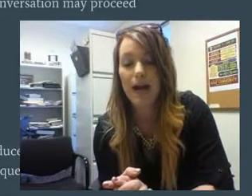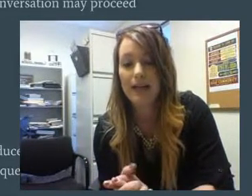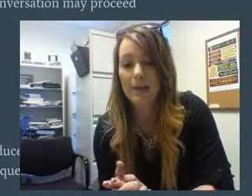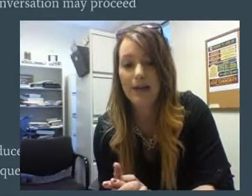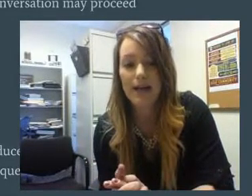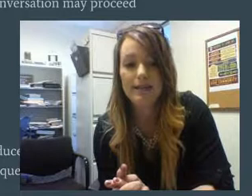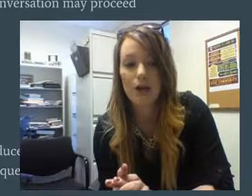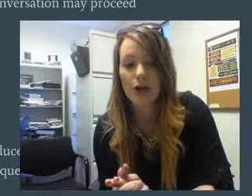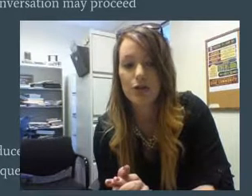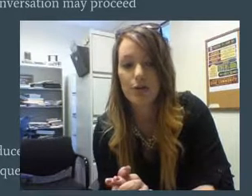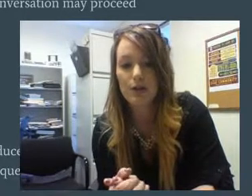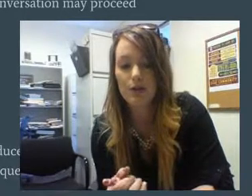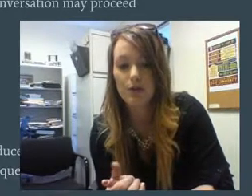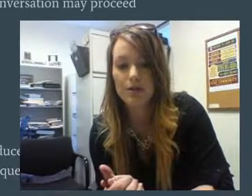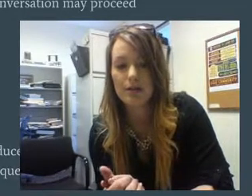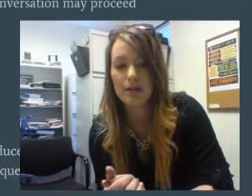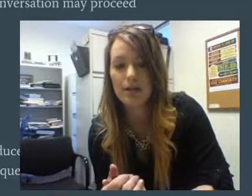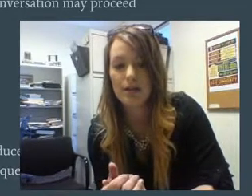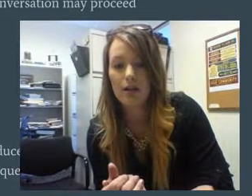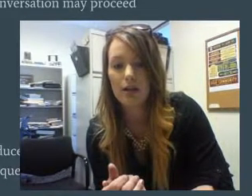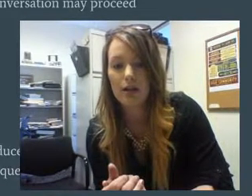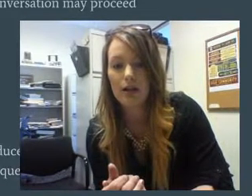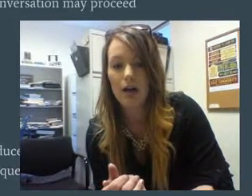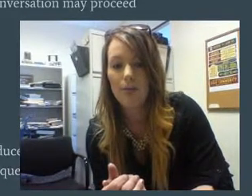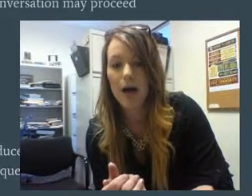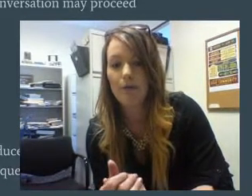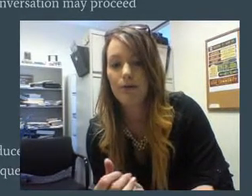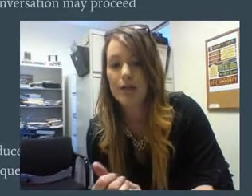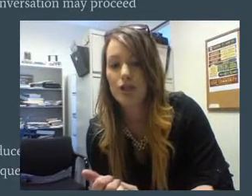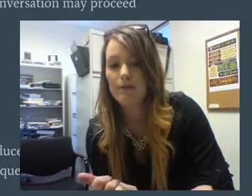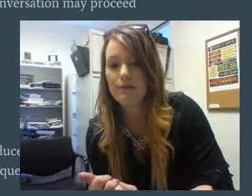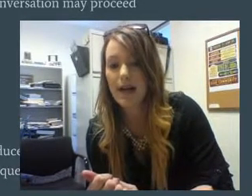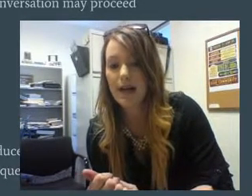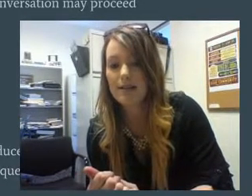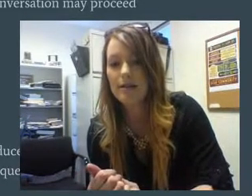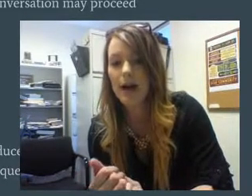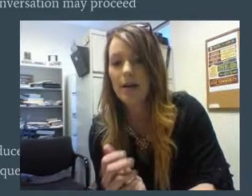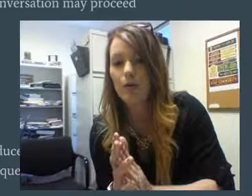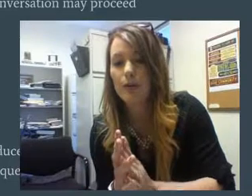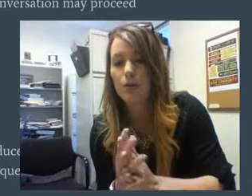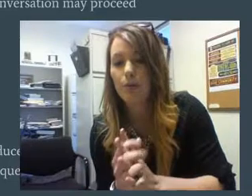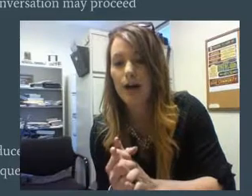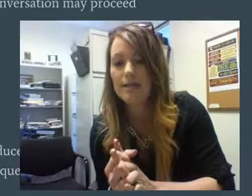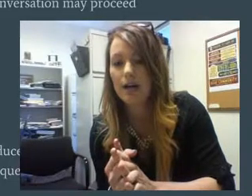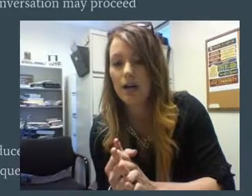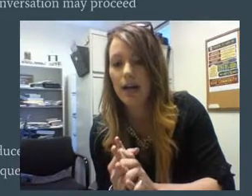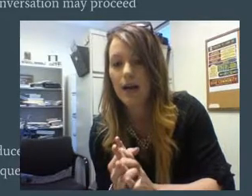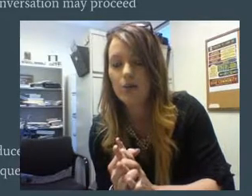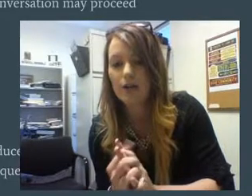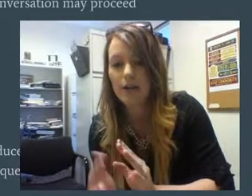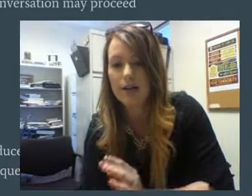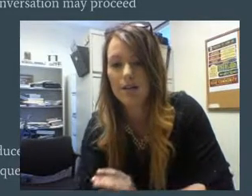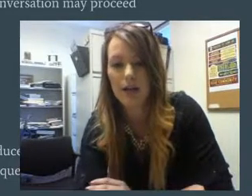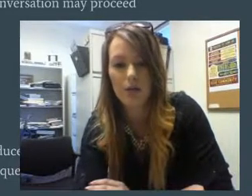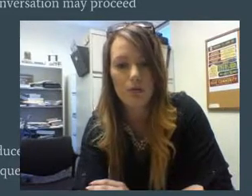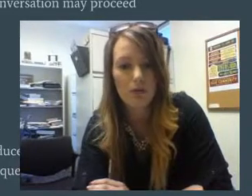Academic ASL also includes proper formation of sign. I am going to pause here and I